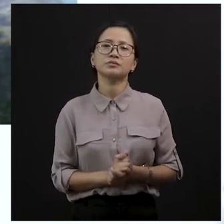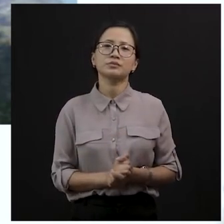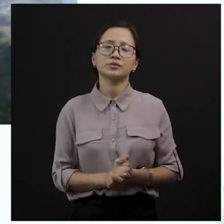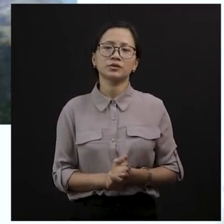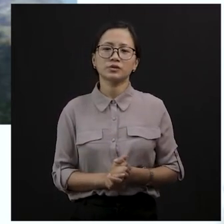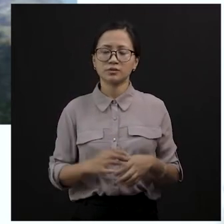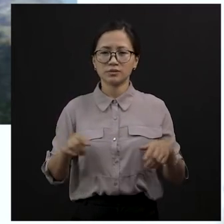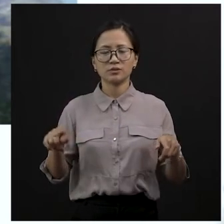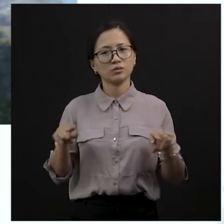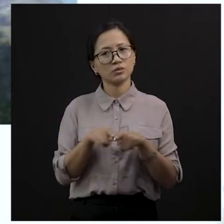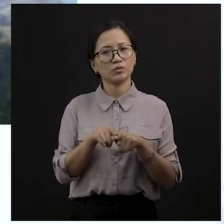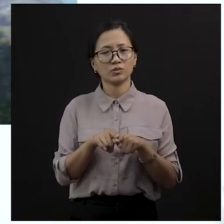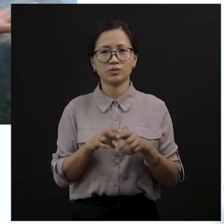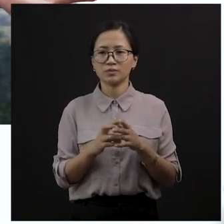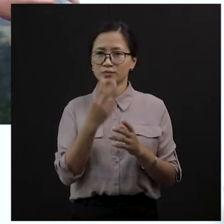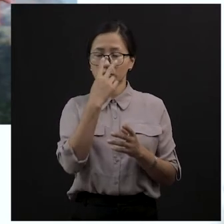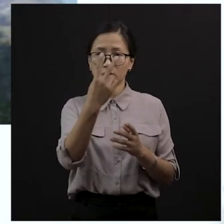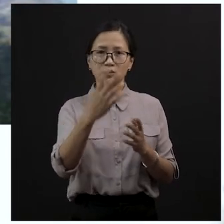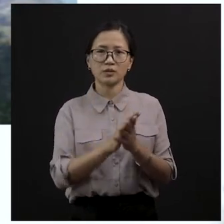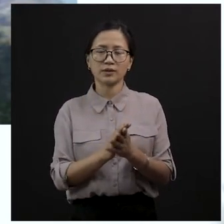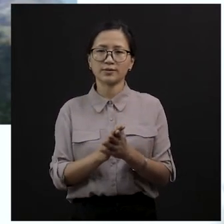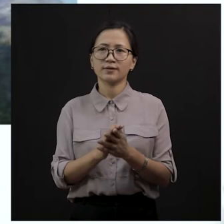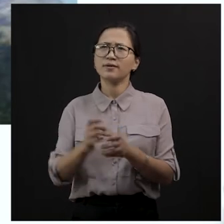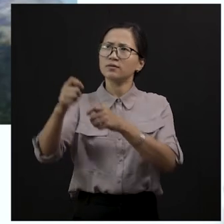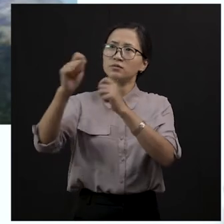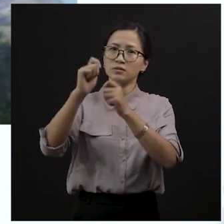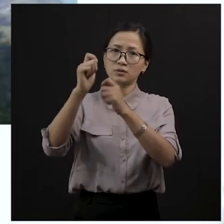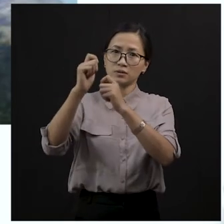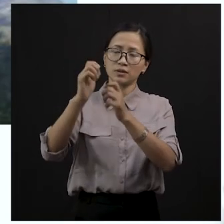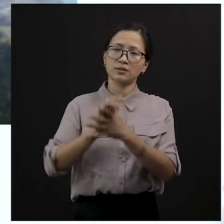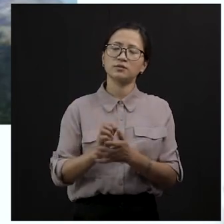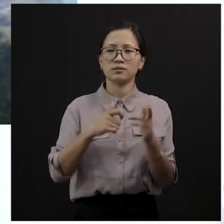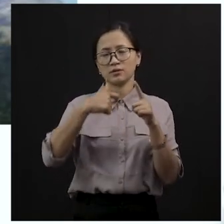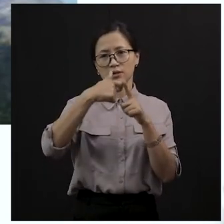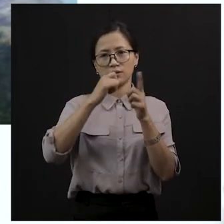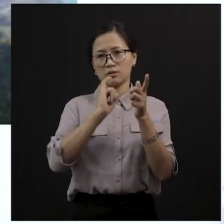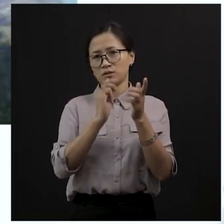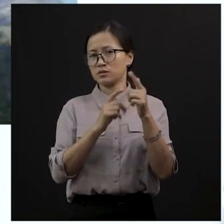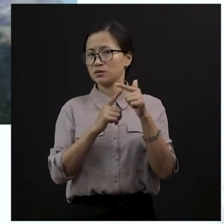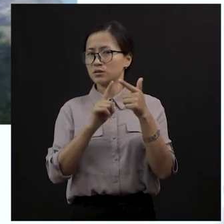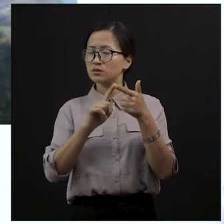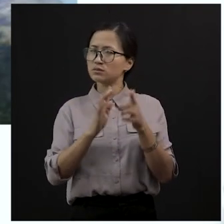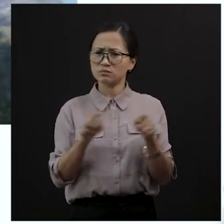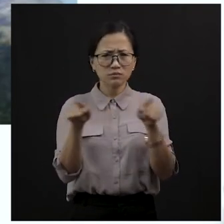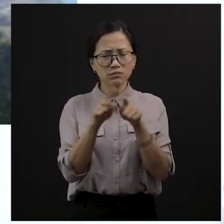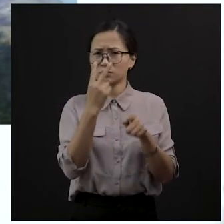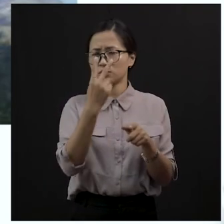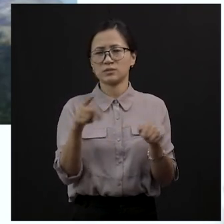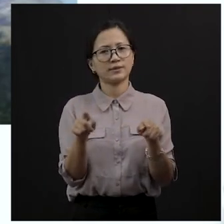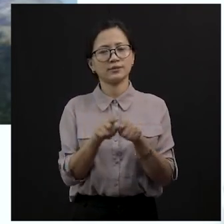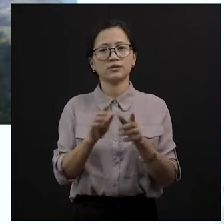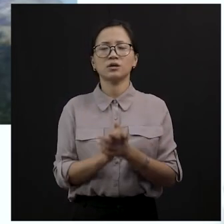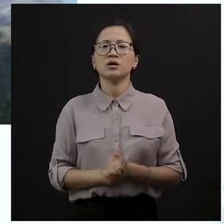like a kite, right? It have wings, it looks like wings. And see, the man is holding something there,